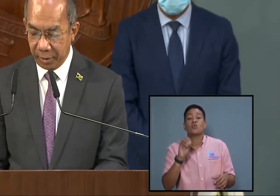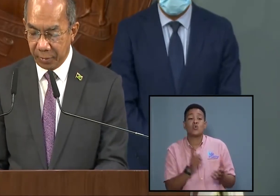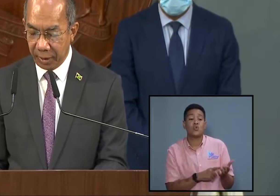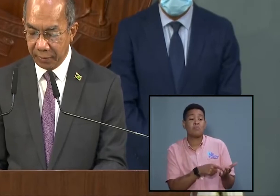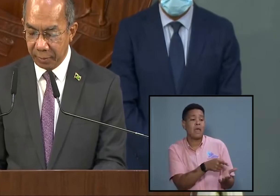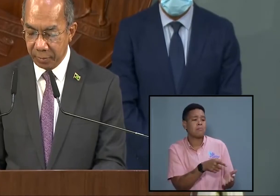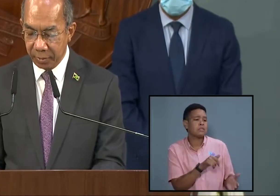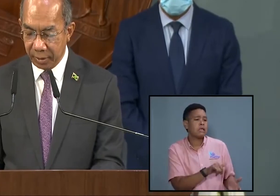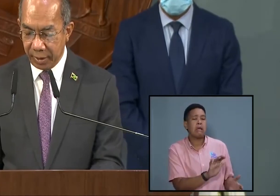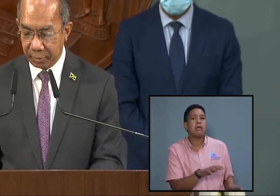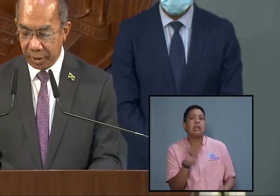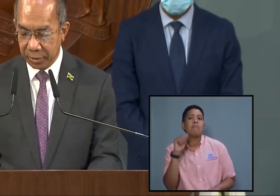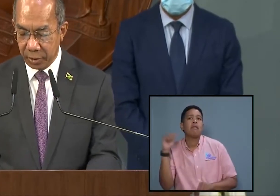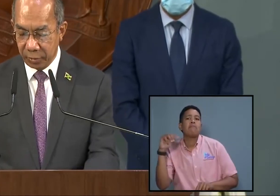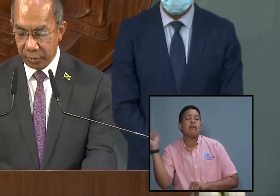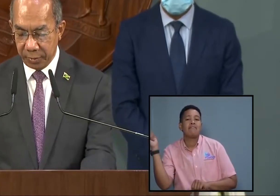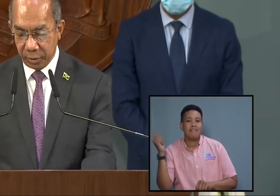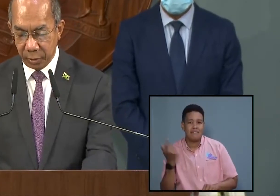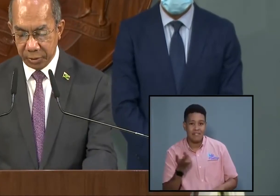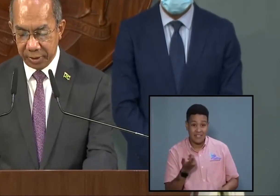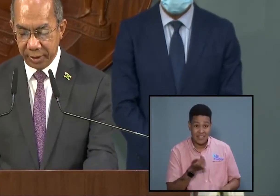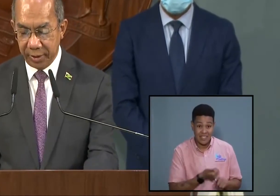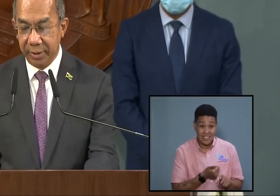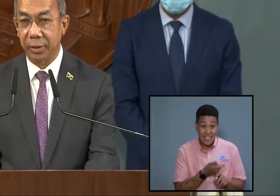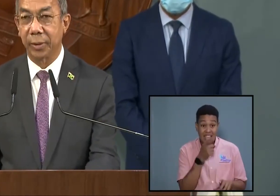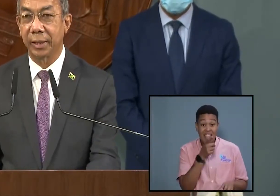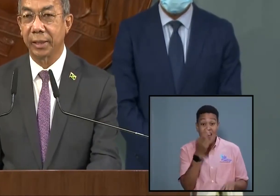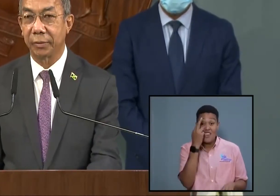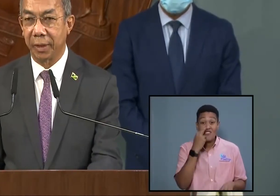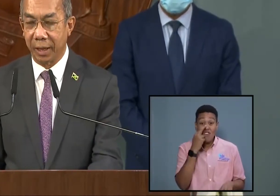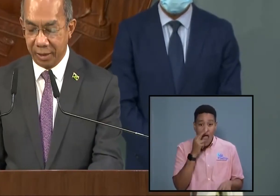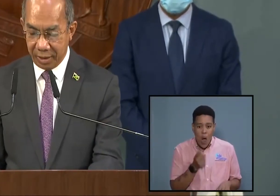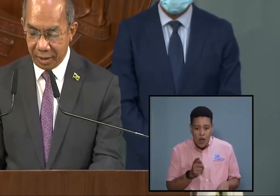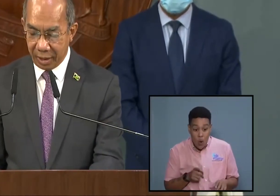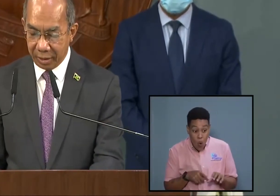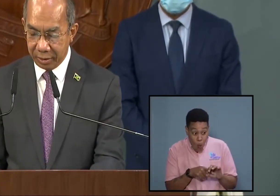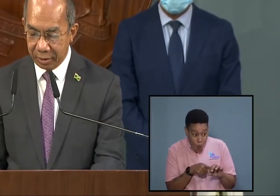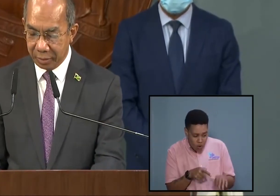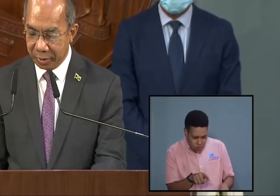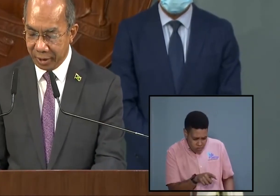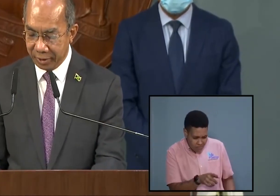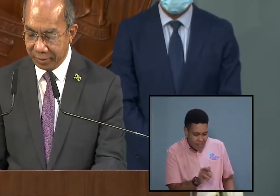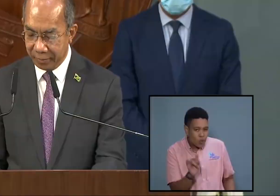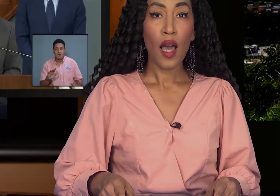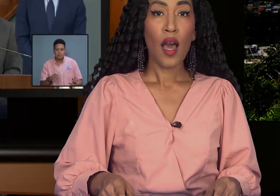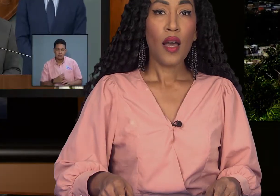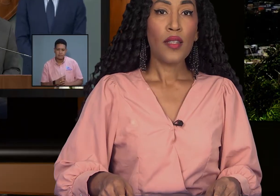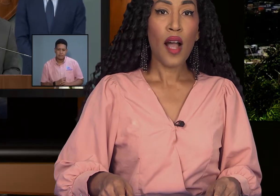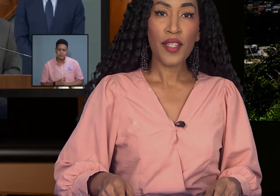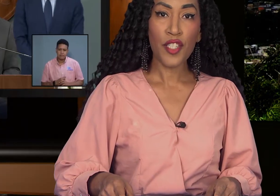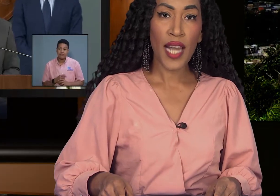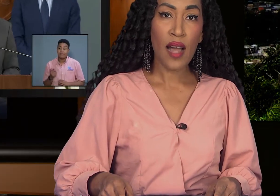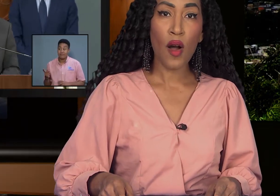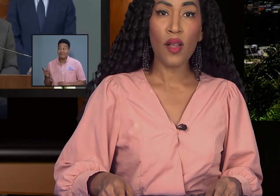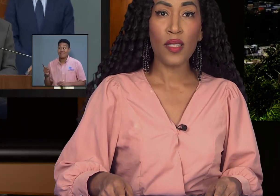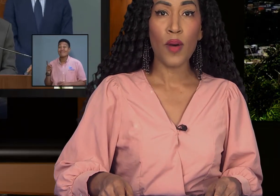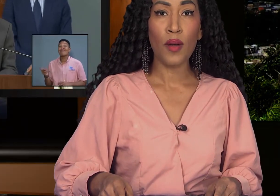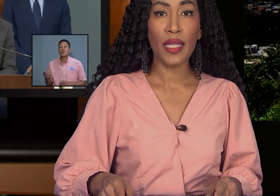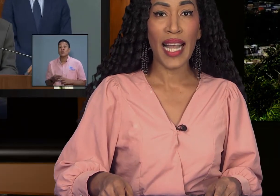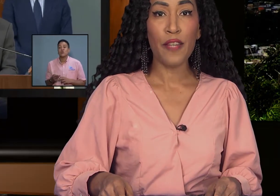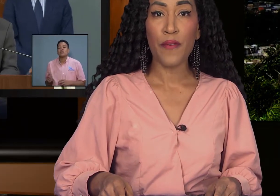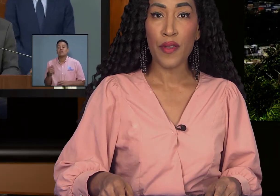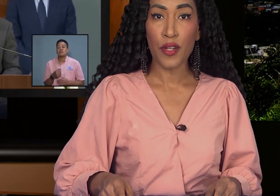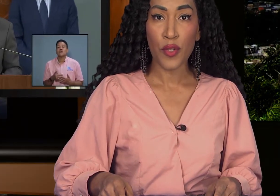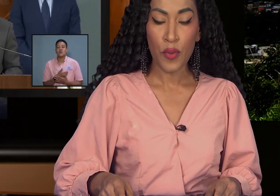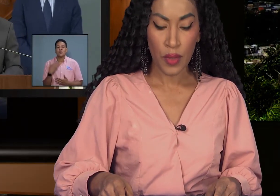will have them, like rats coming from their holes, they are easier to identify and apprehend. Dr. Chang also